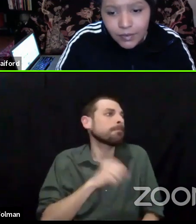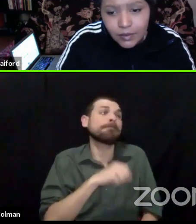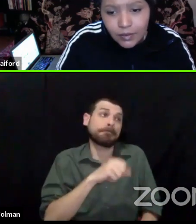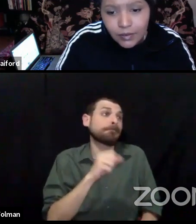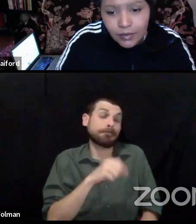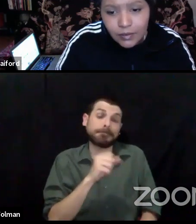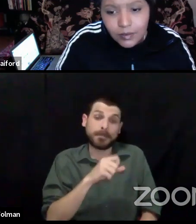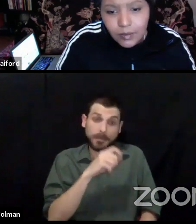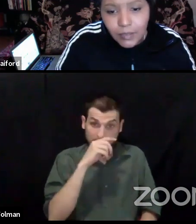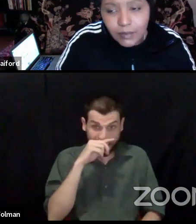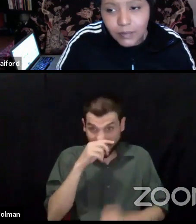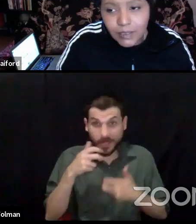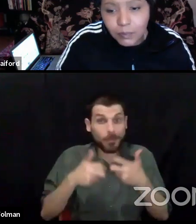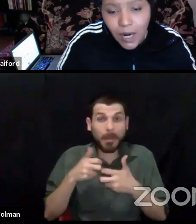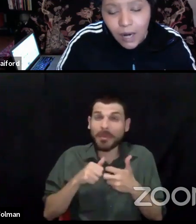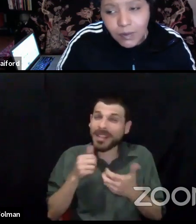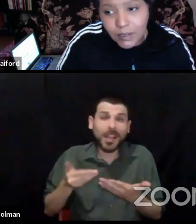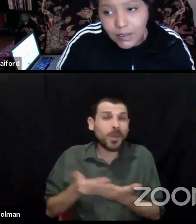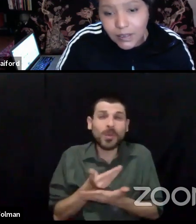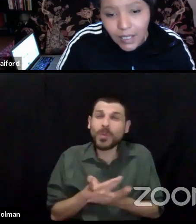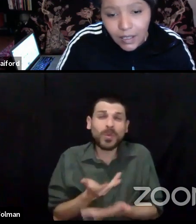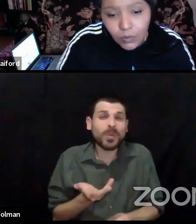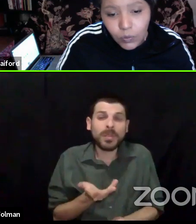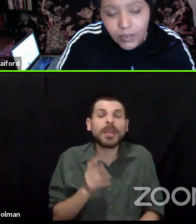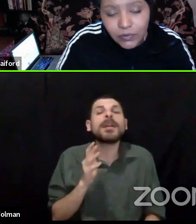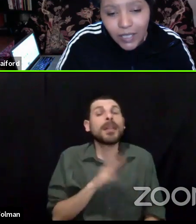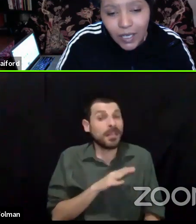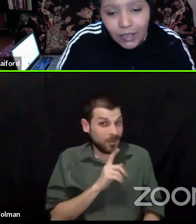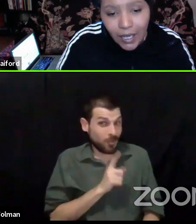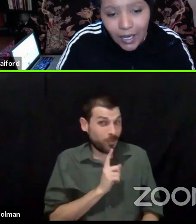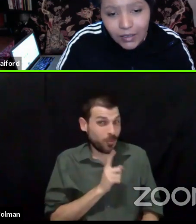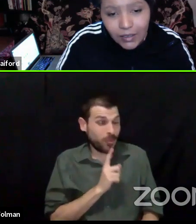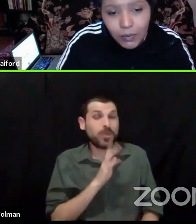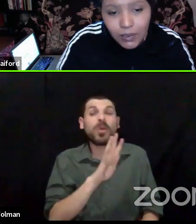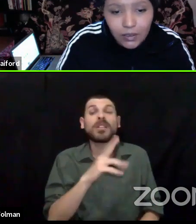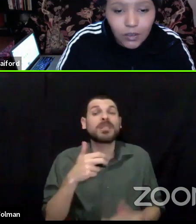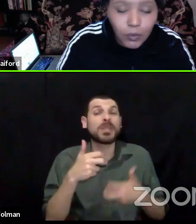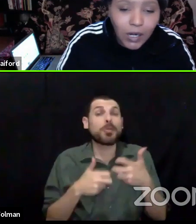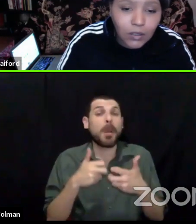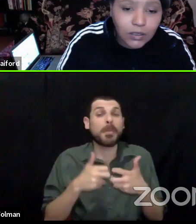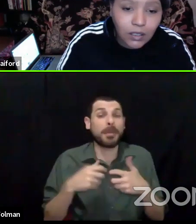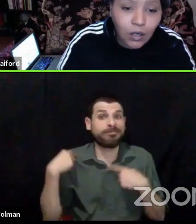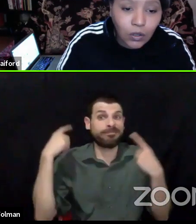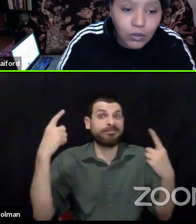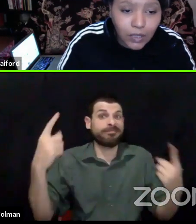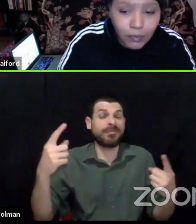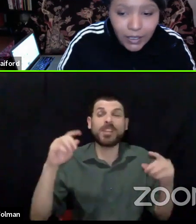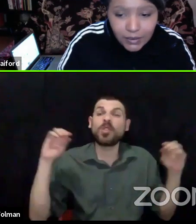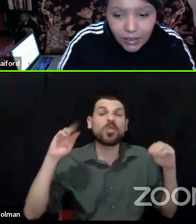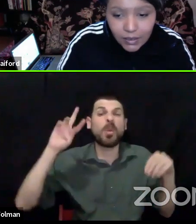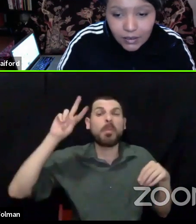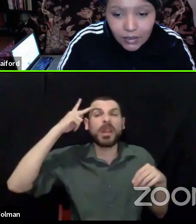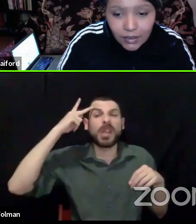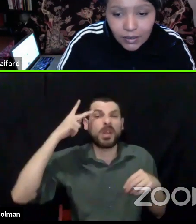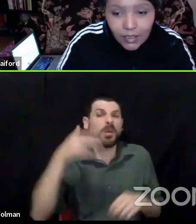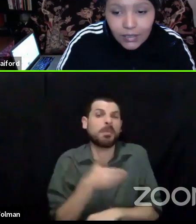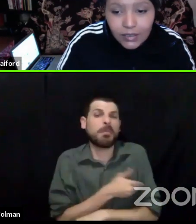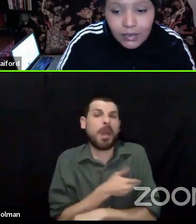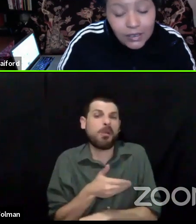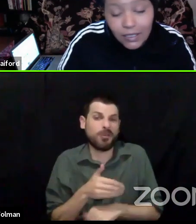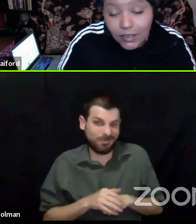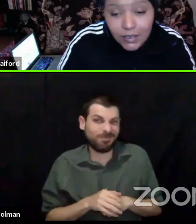This is not new. But the problem is that we've not had the political power to hold a mandate